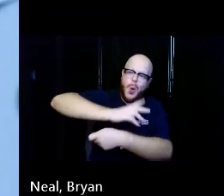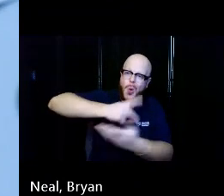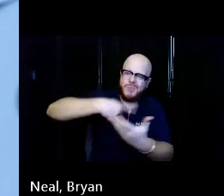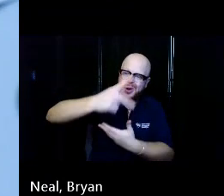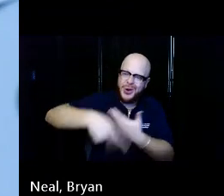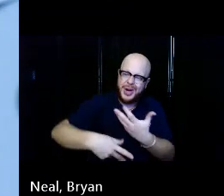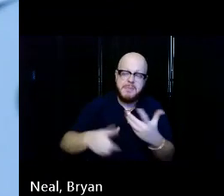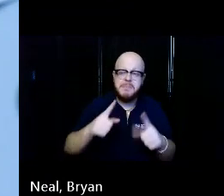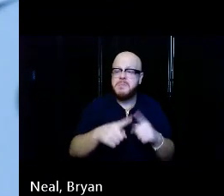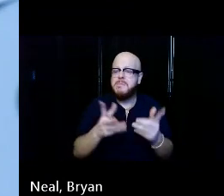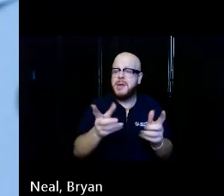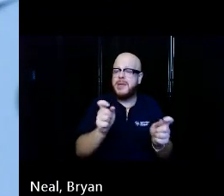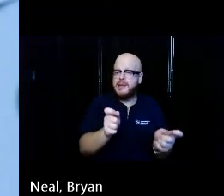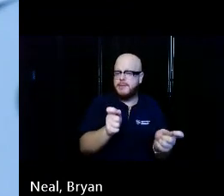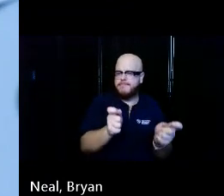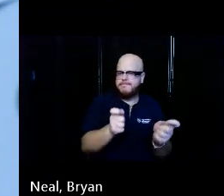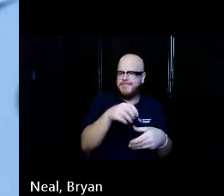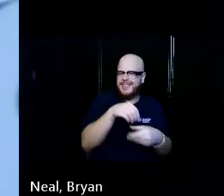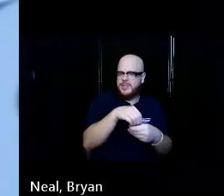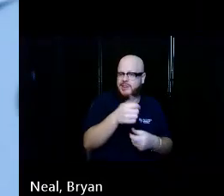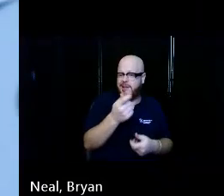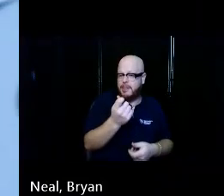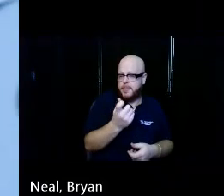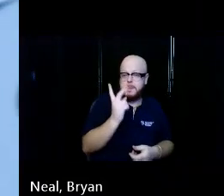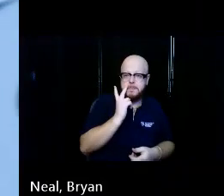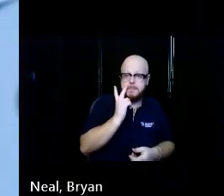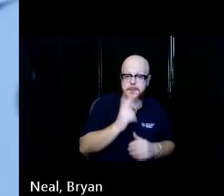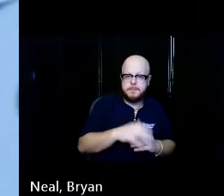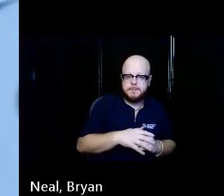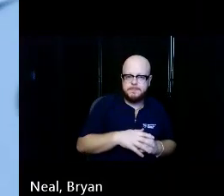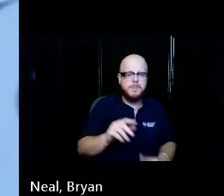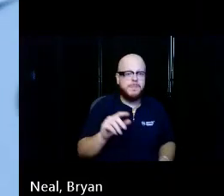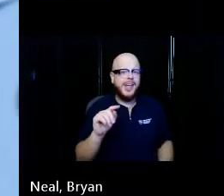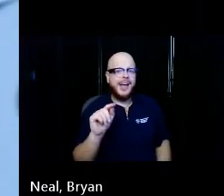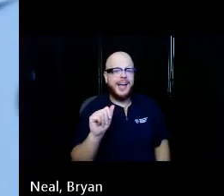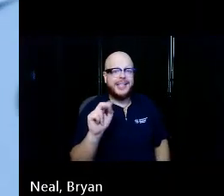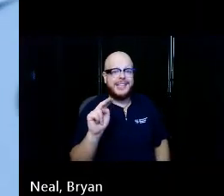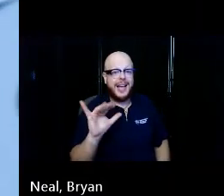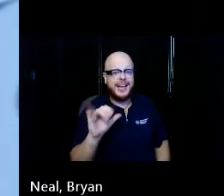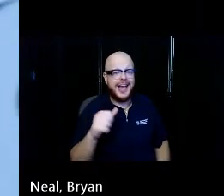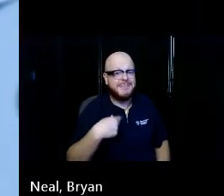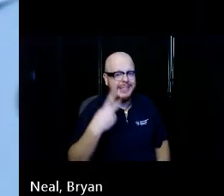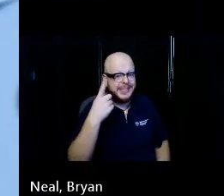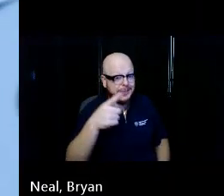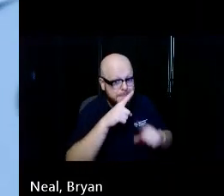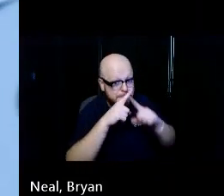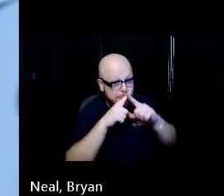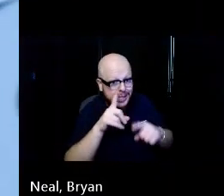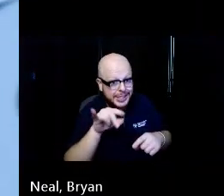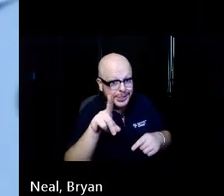during the process. Tanya, I see that you're unmuted. Did you want to add to something that we're talking through with these